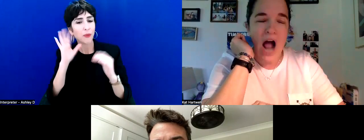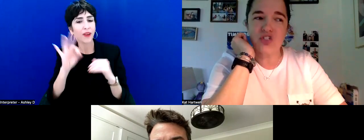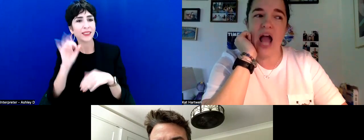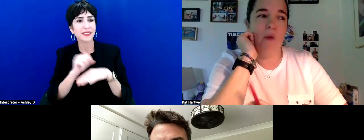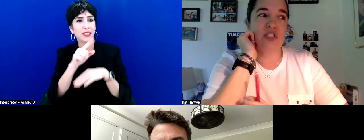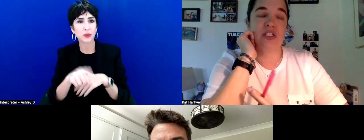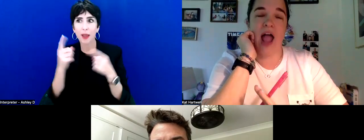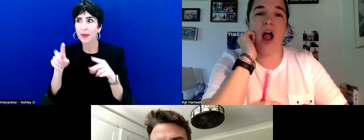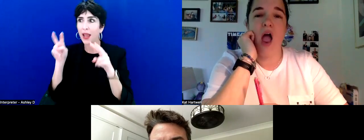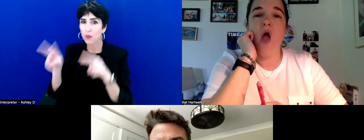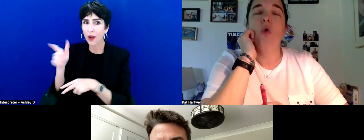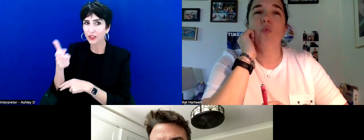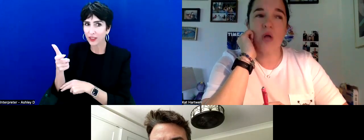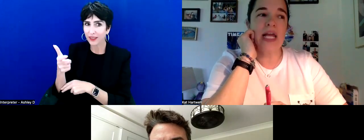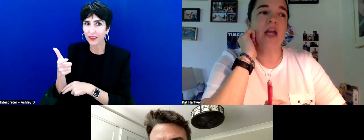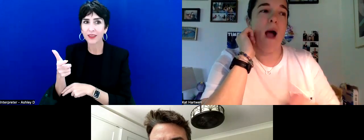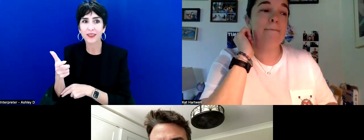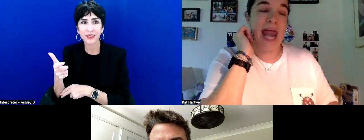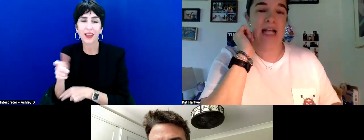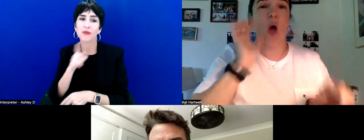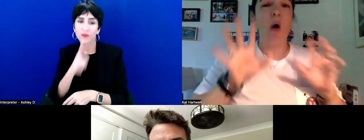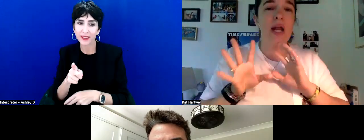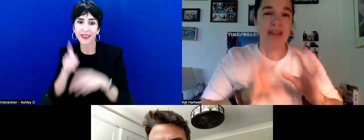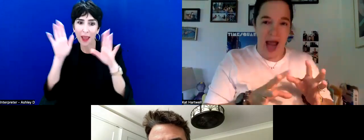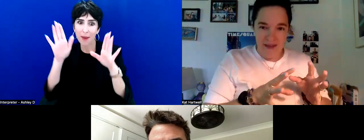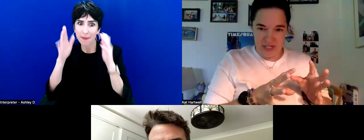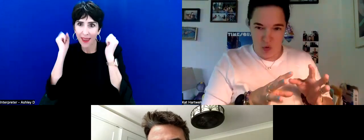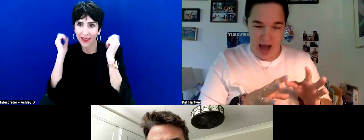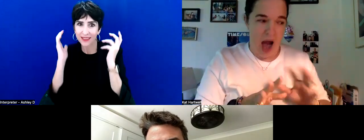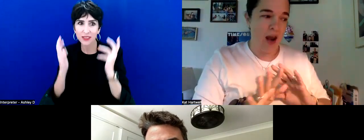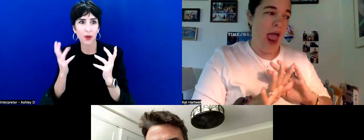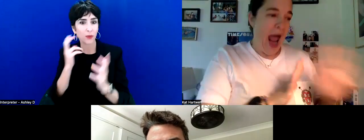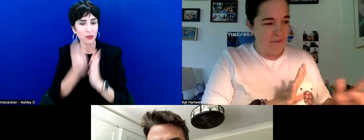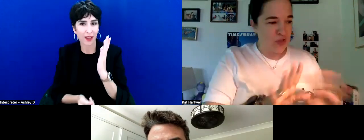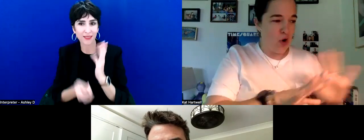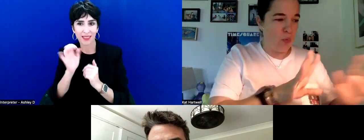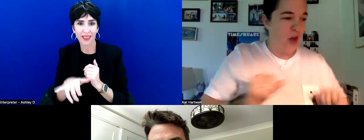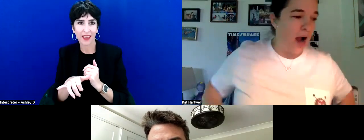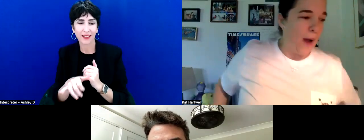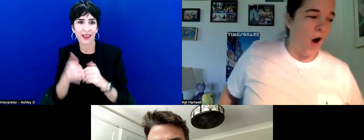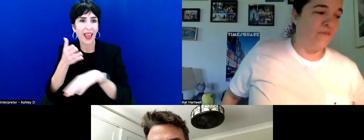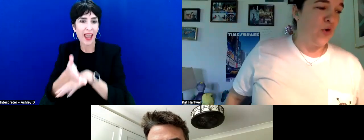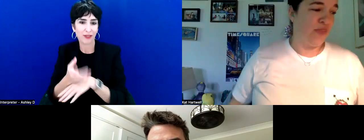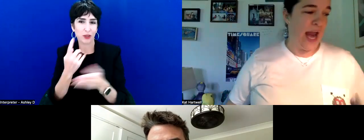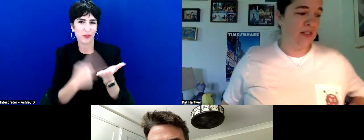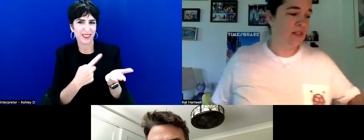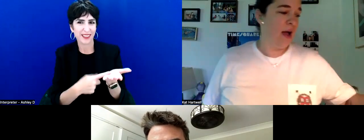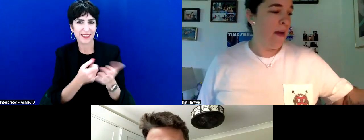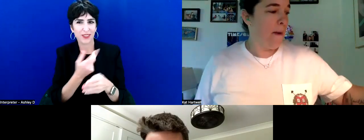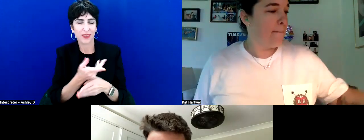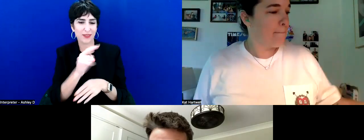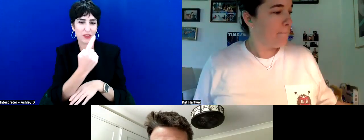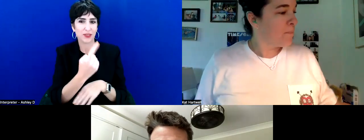I watched it. I was like, really amazed. So I want to dive into that after we talk about a few